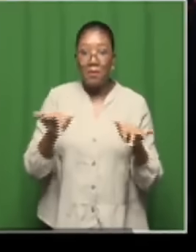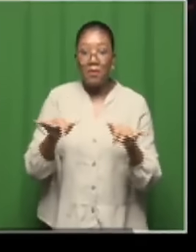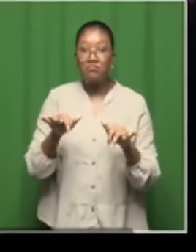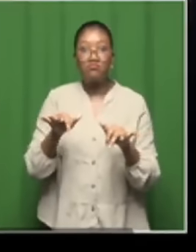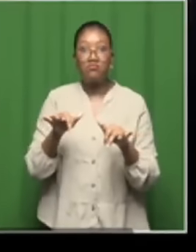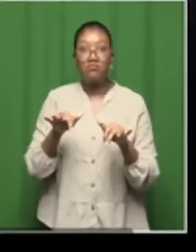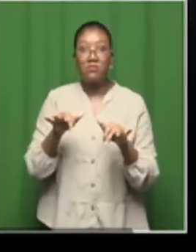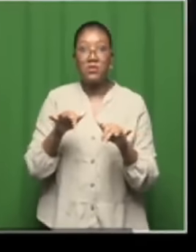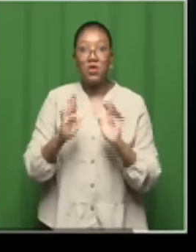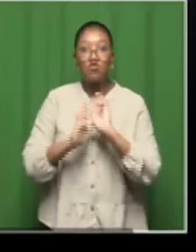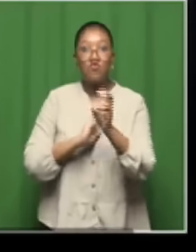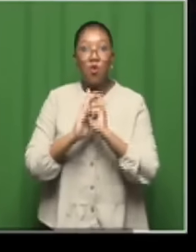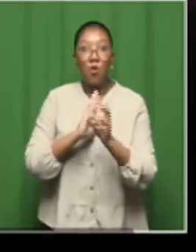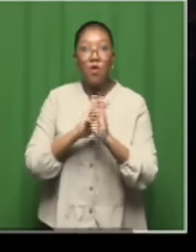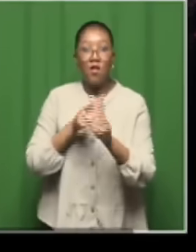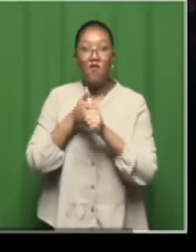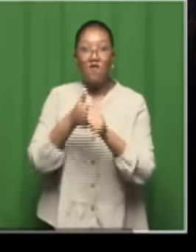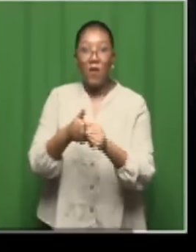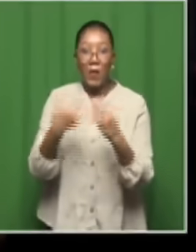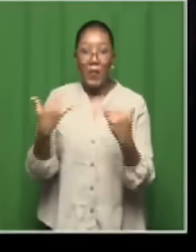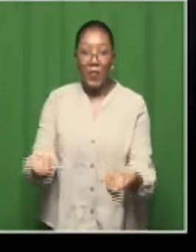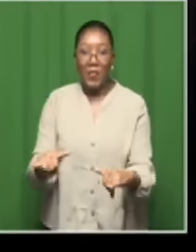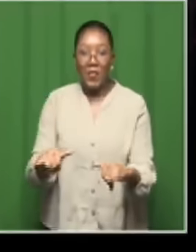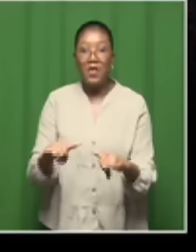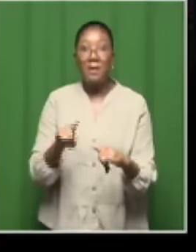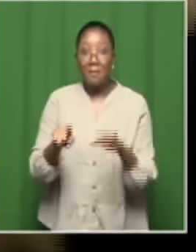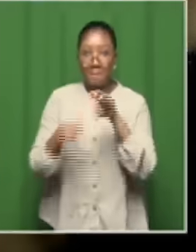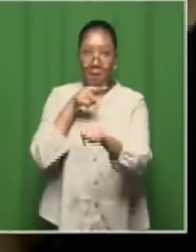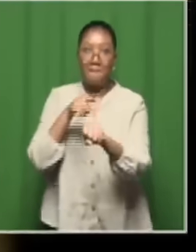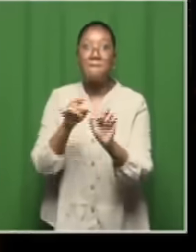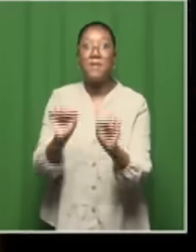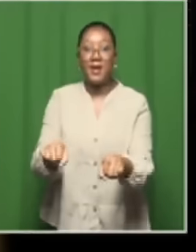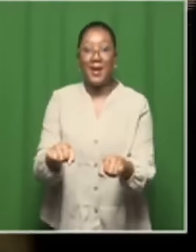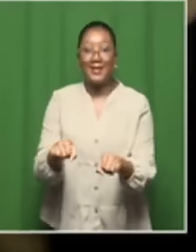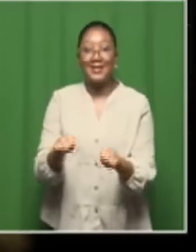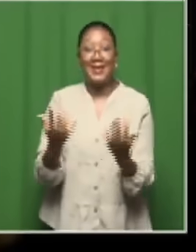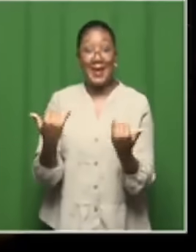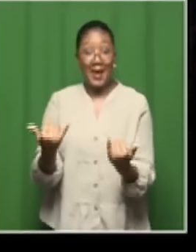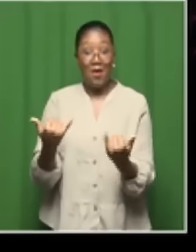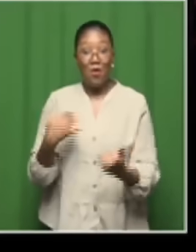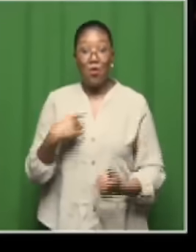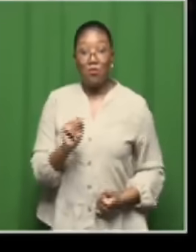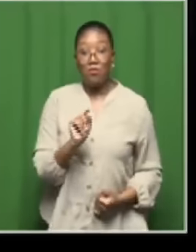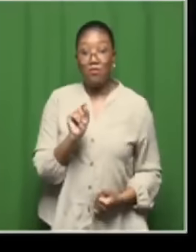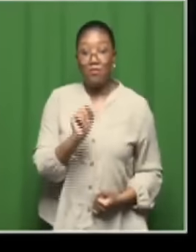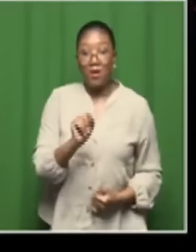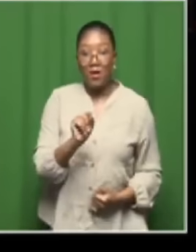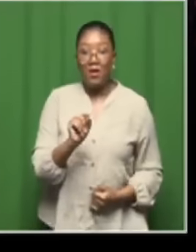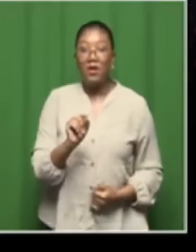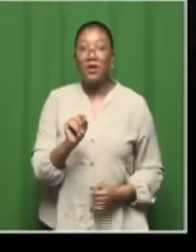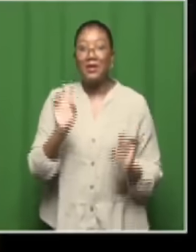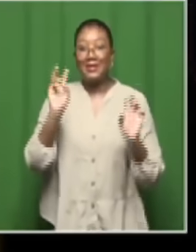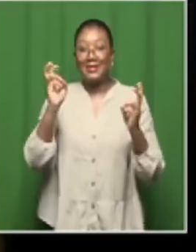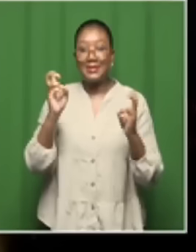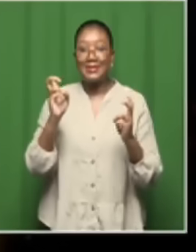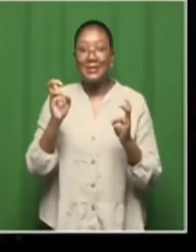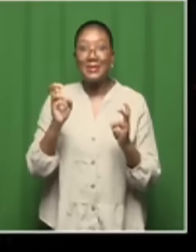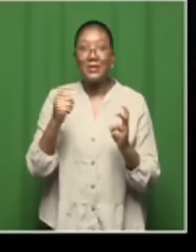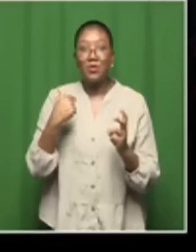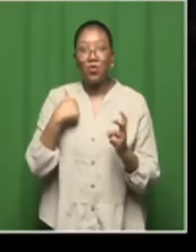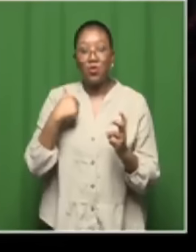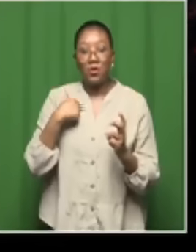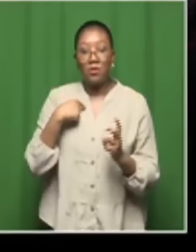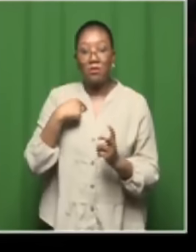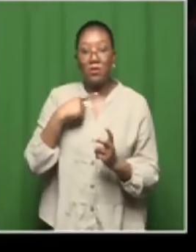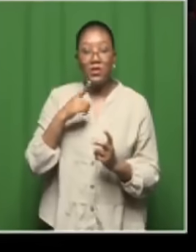on our national roads. So what we do is now we are actually creating a watertight case, because we know